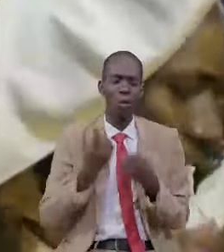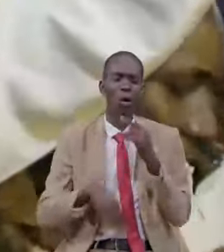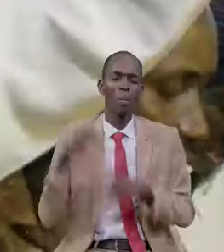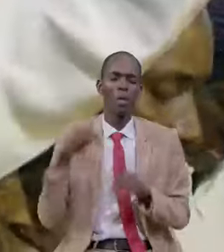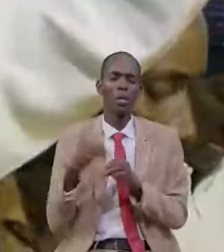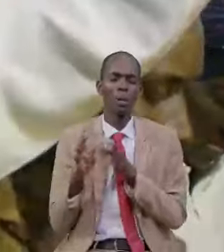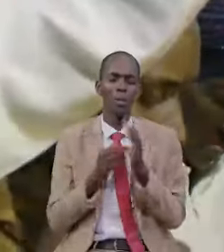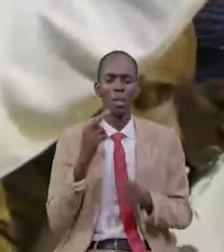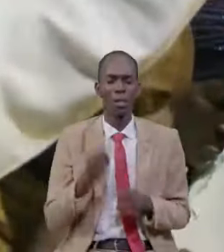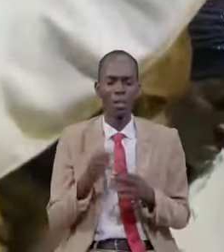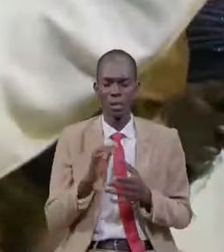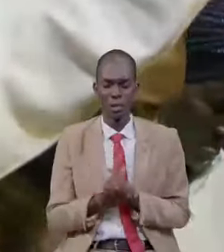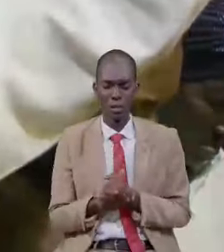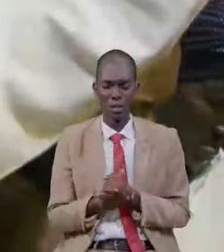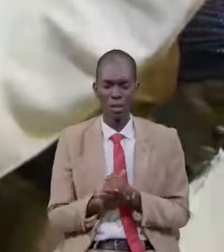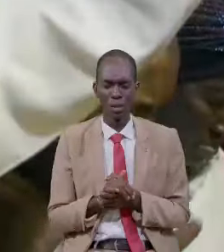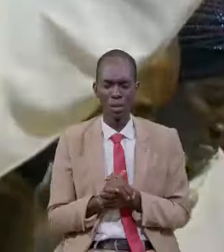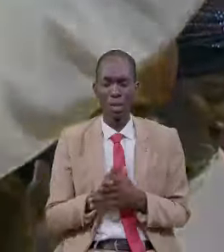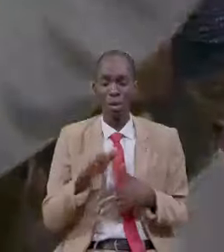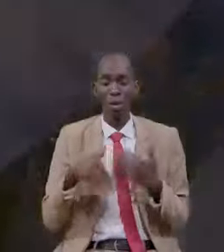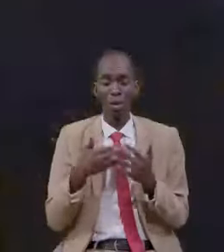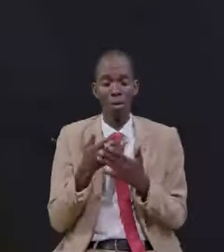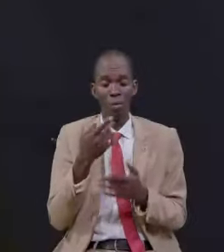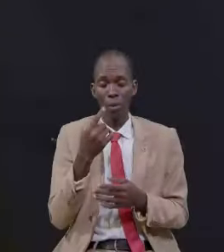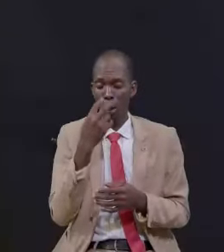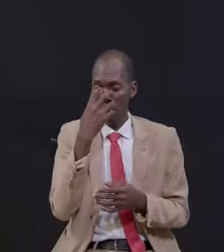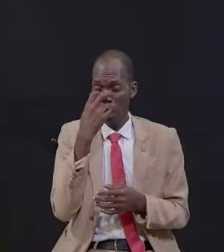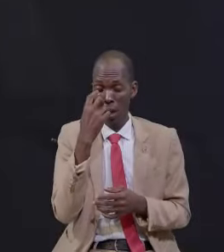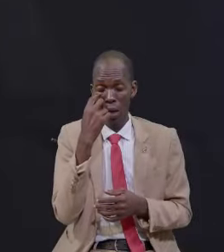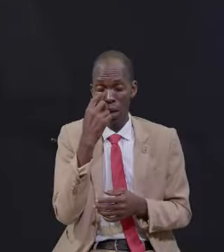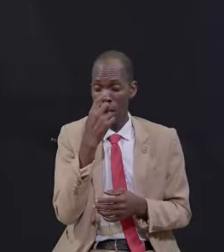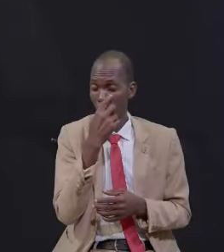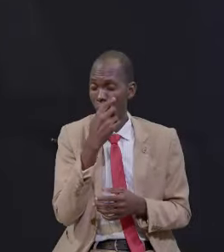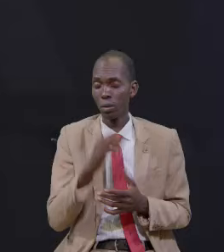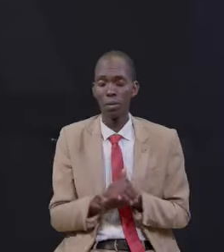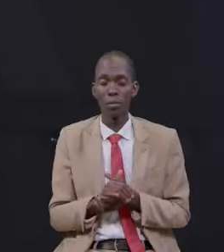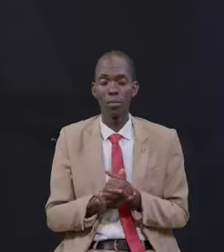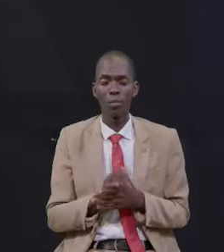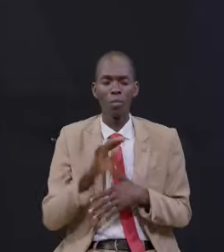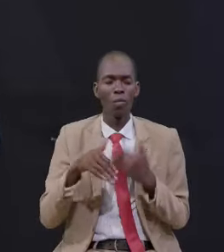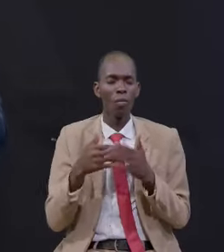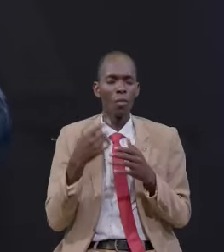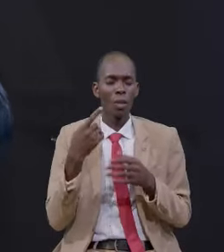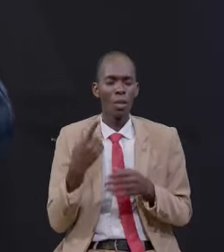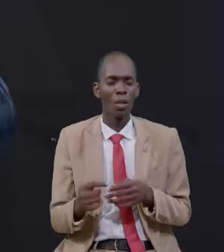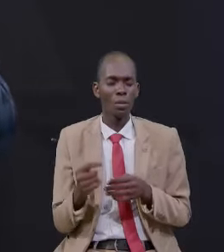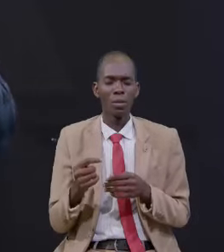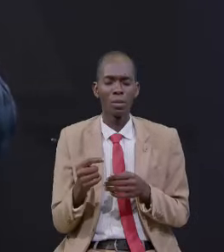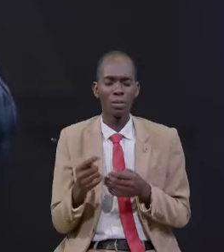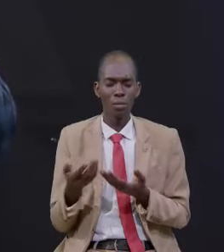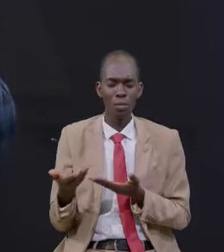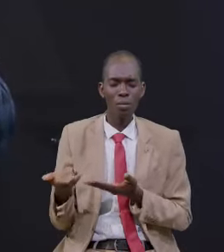name. Those blind eyes, those dead